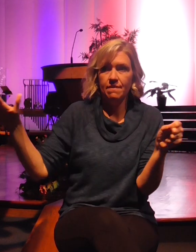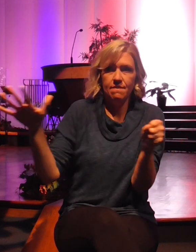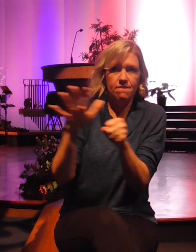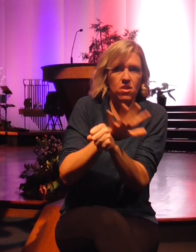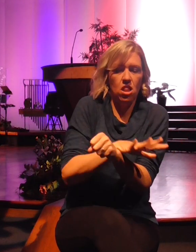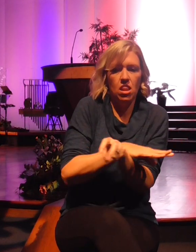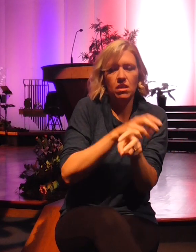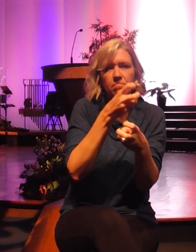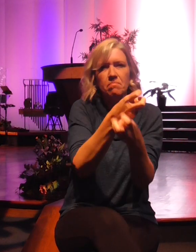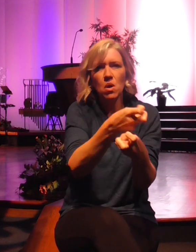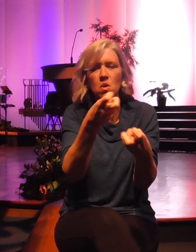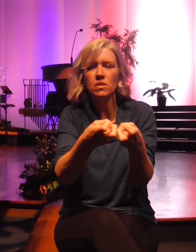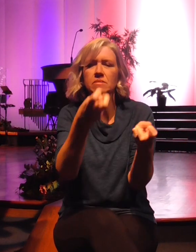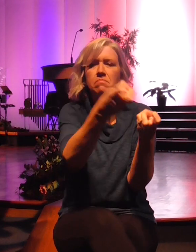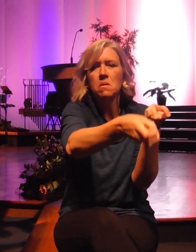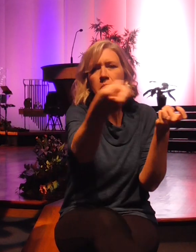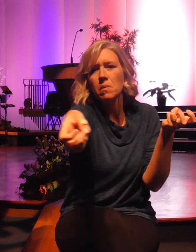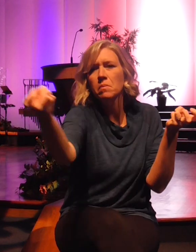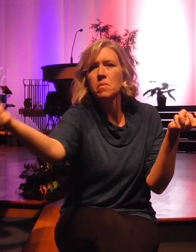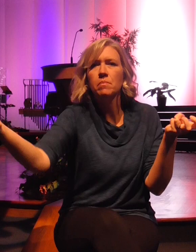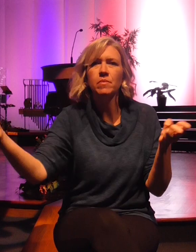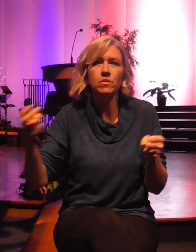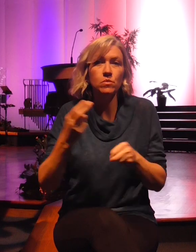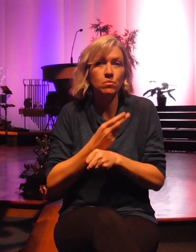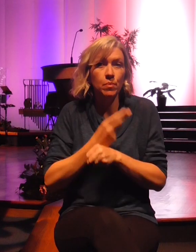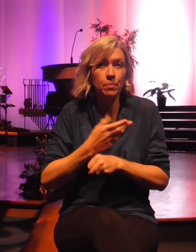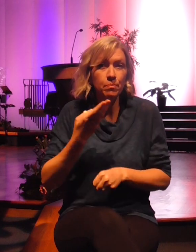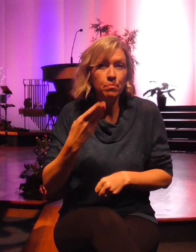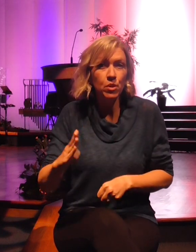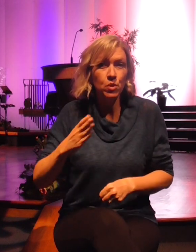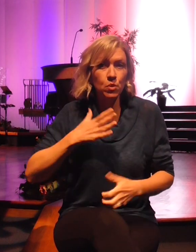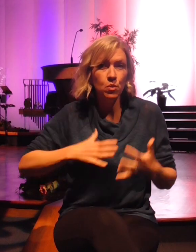covered with bones and blue.